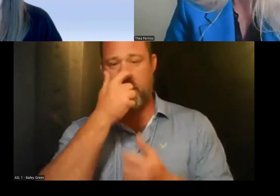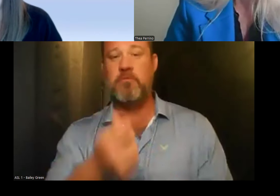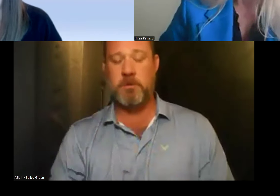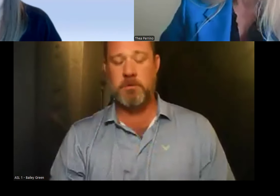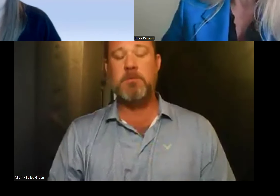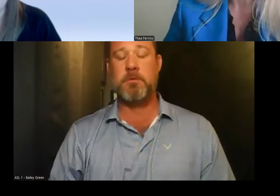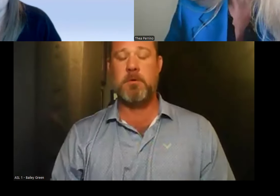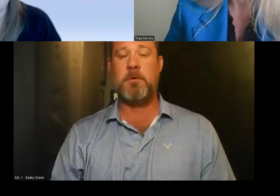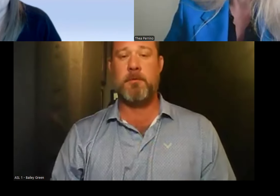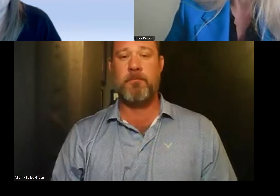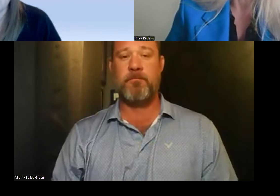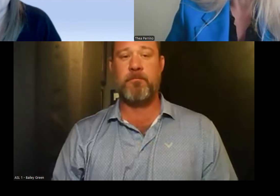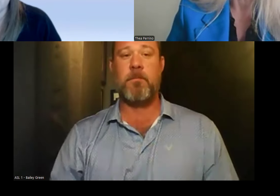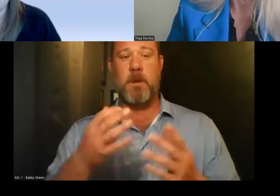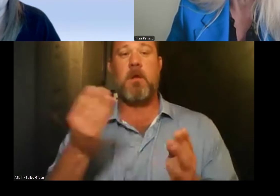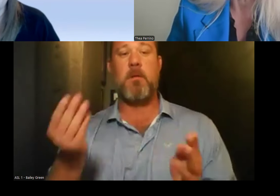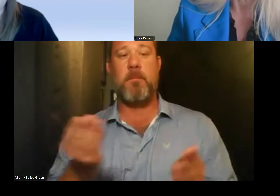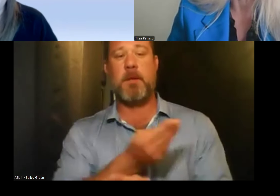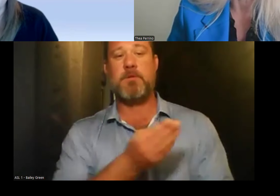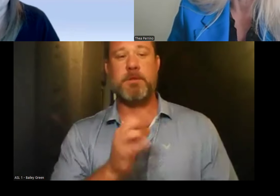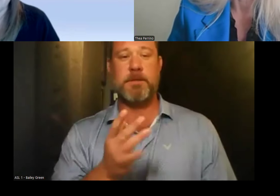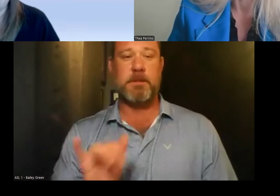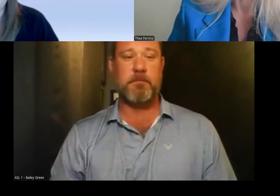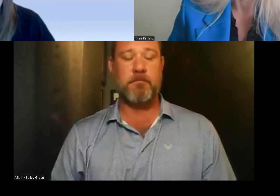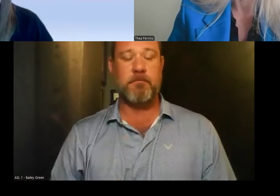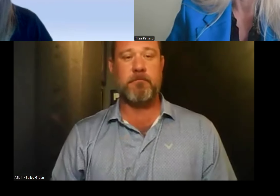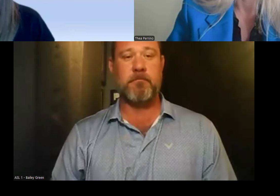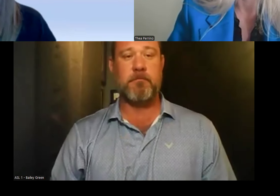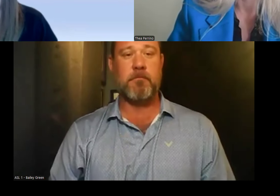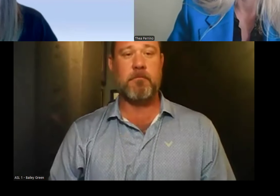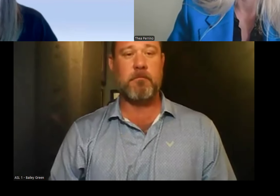have. And I will pass it over to Stacy.